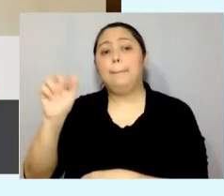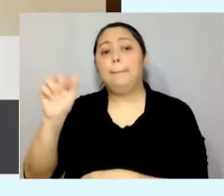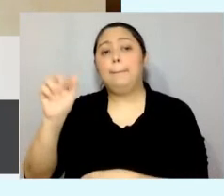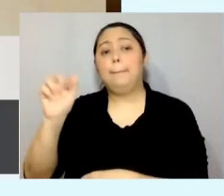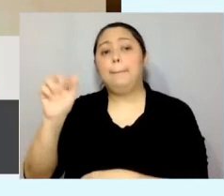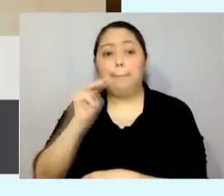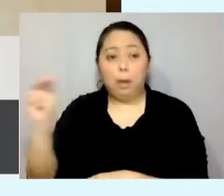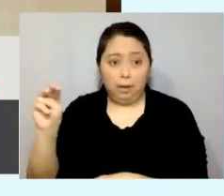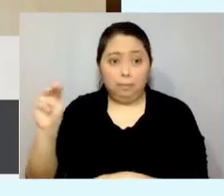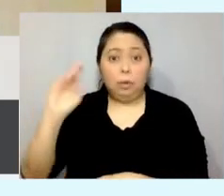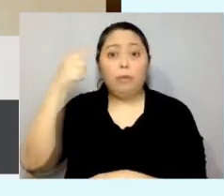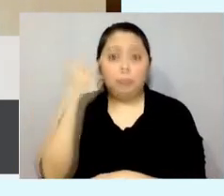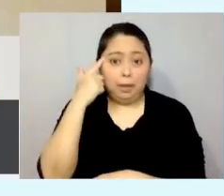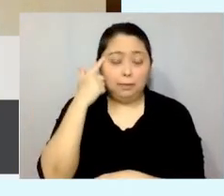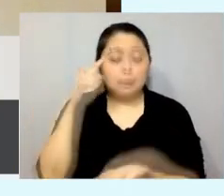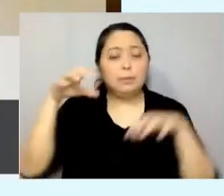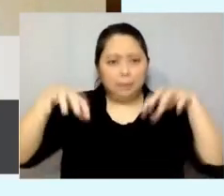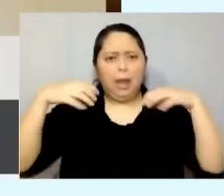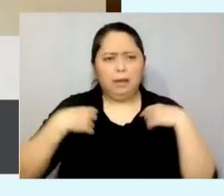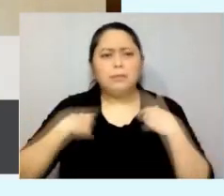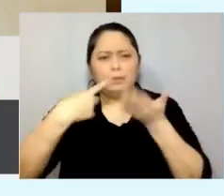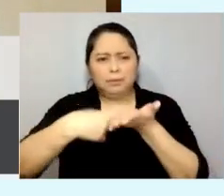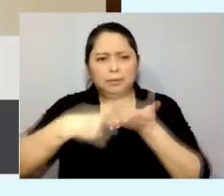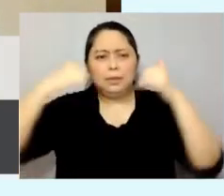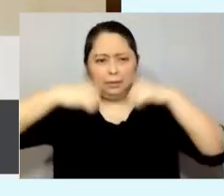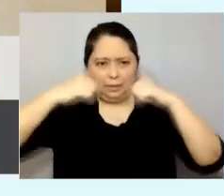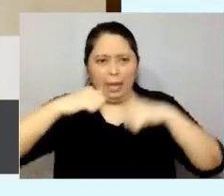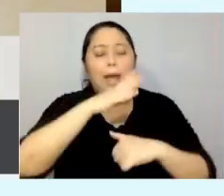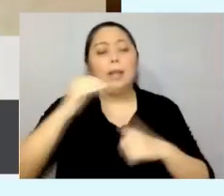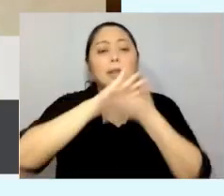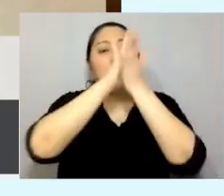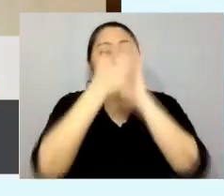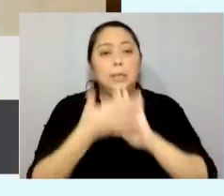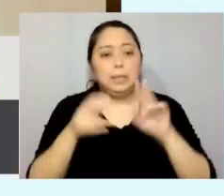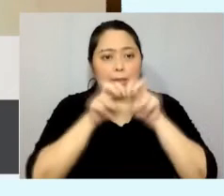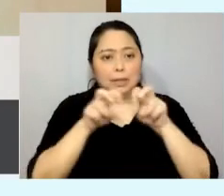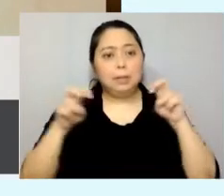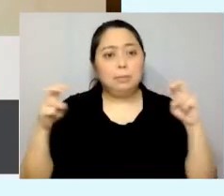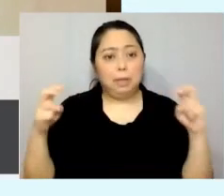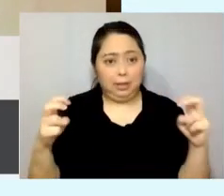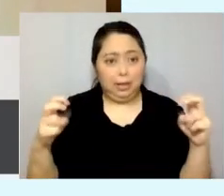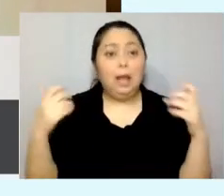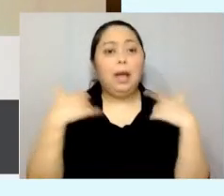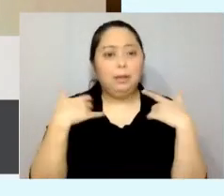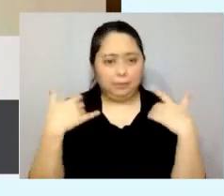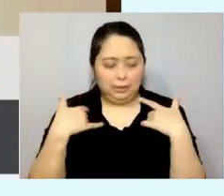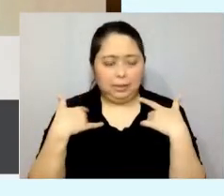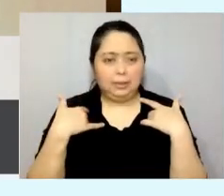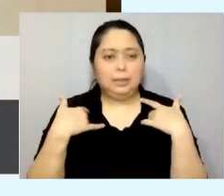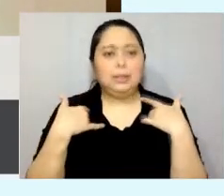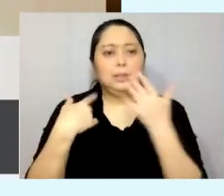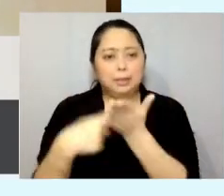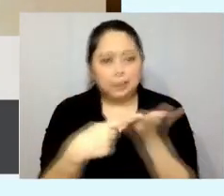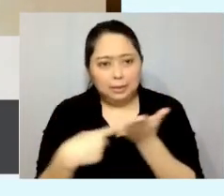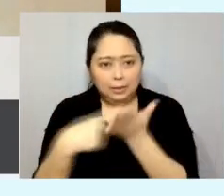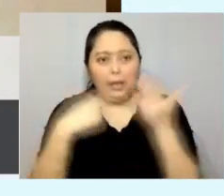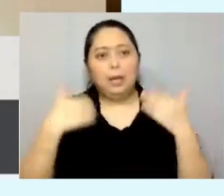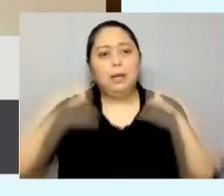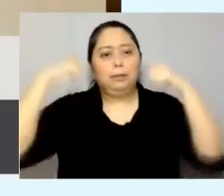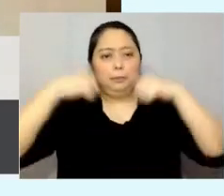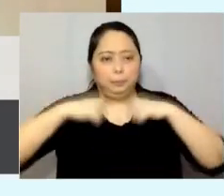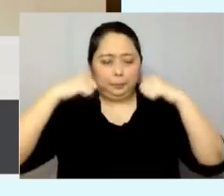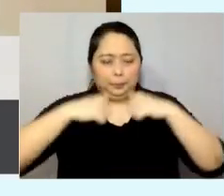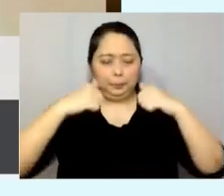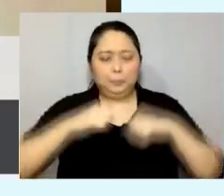government, the government of the day, as well as the peace panels in the government. So yung government at saka